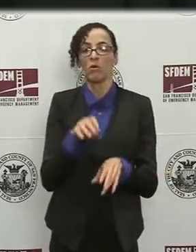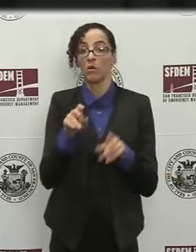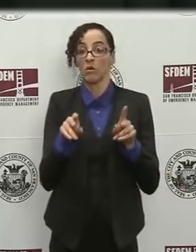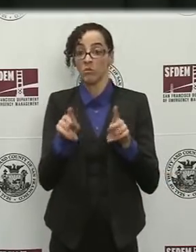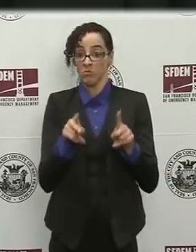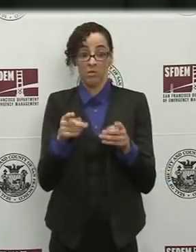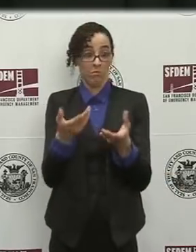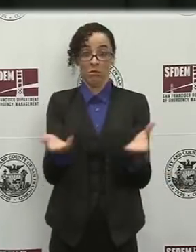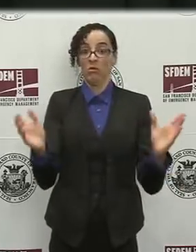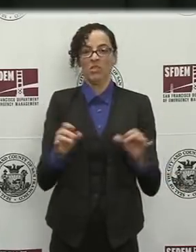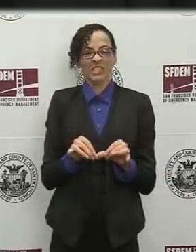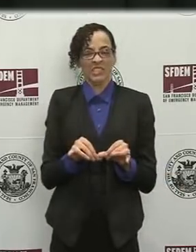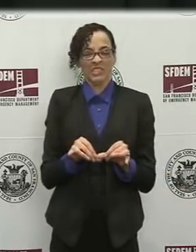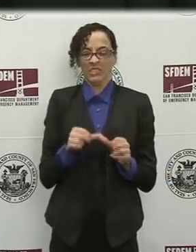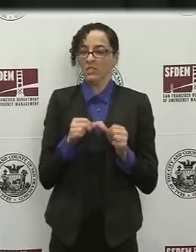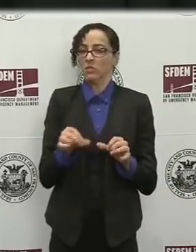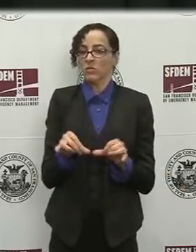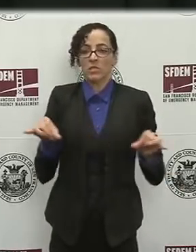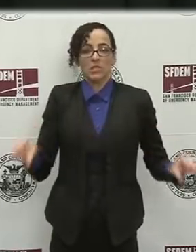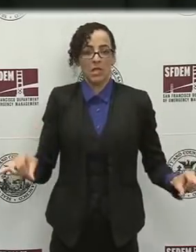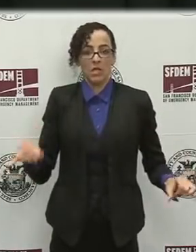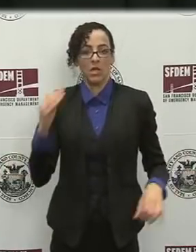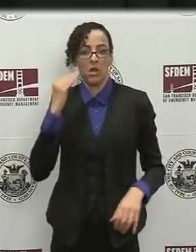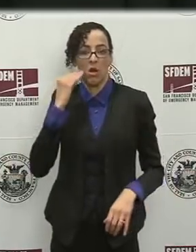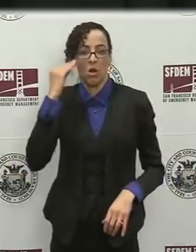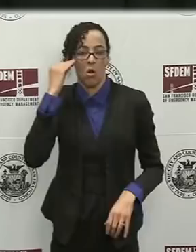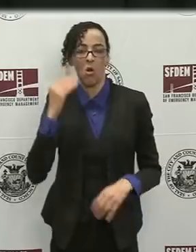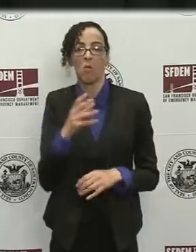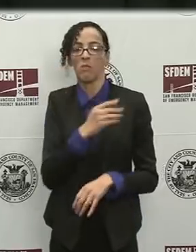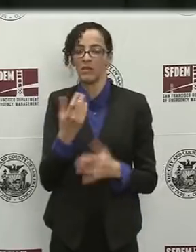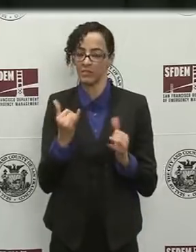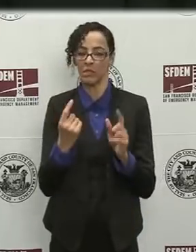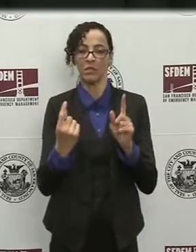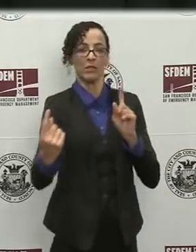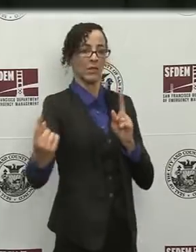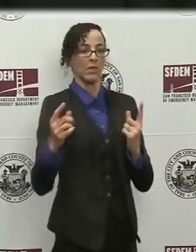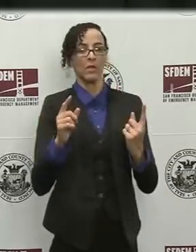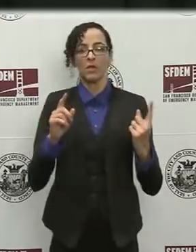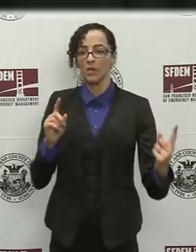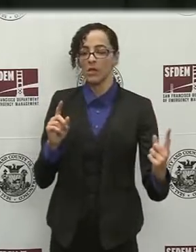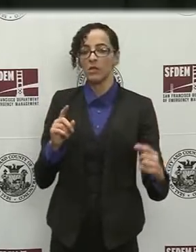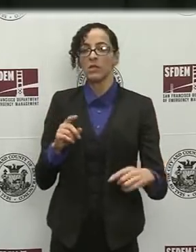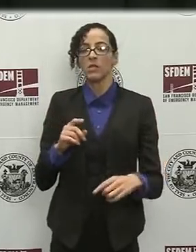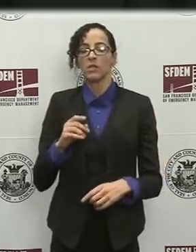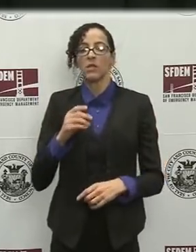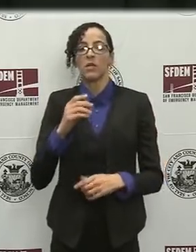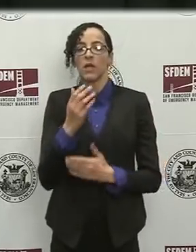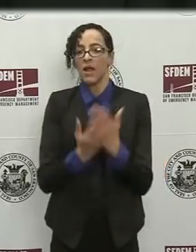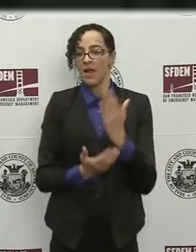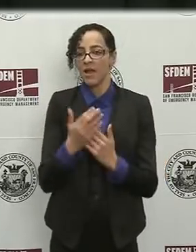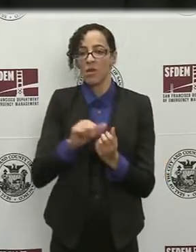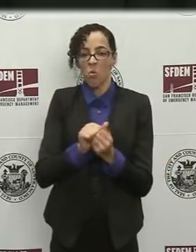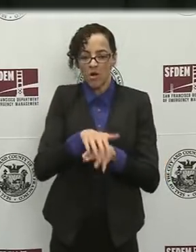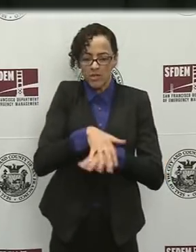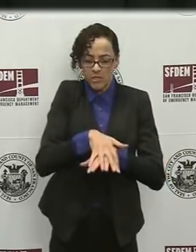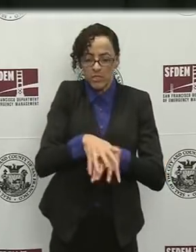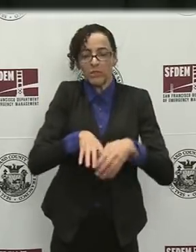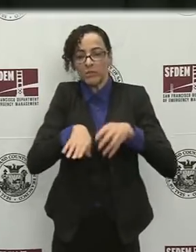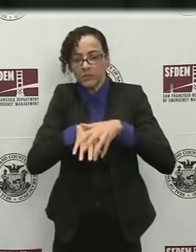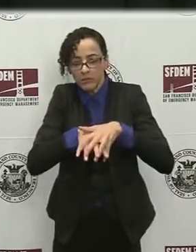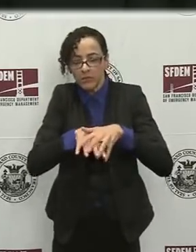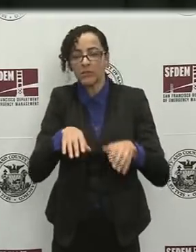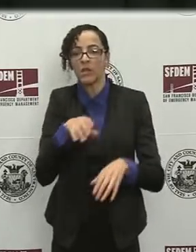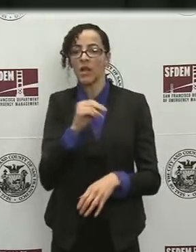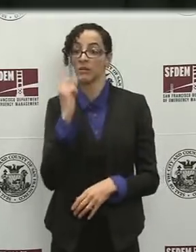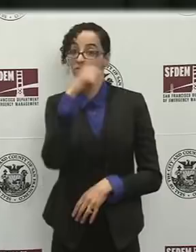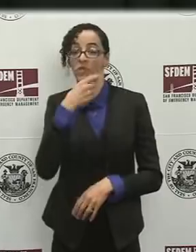to practice physical distancing, hand washing, and face covering. That is how we will slow down the